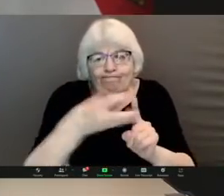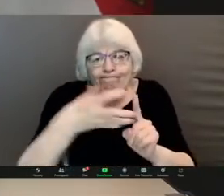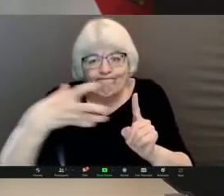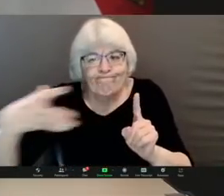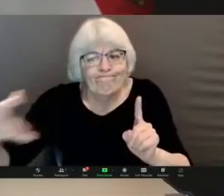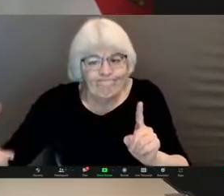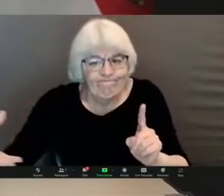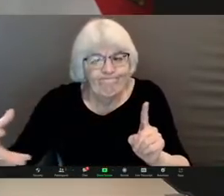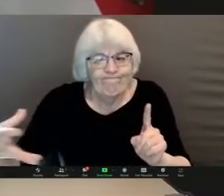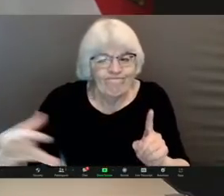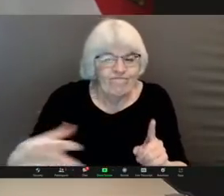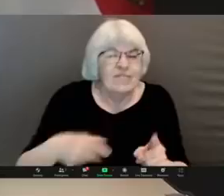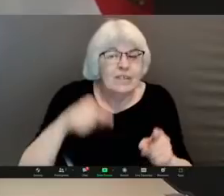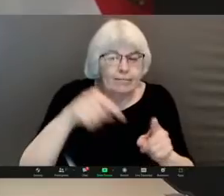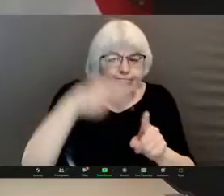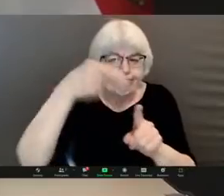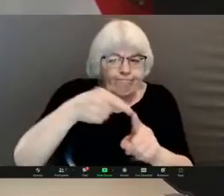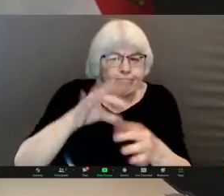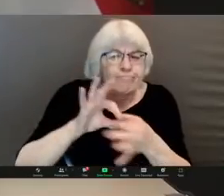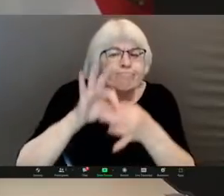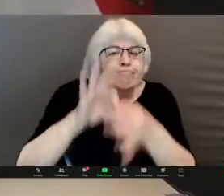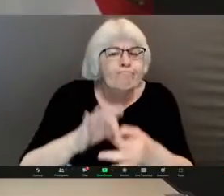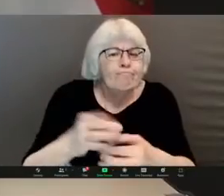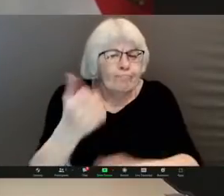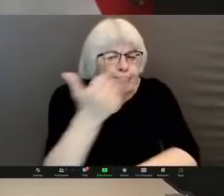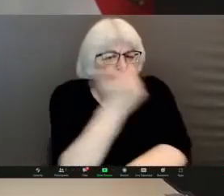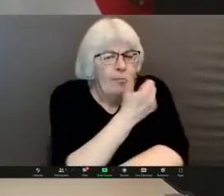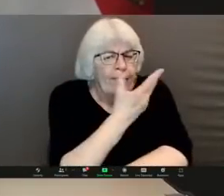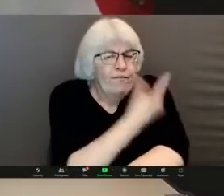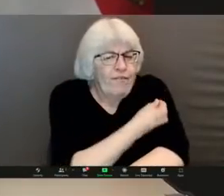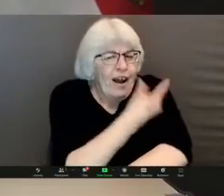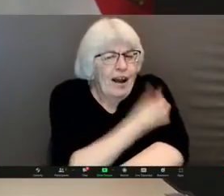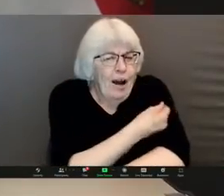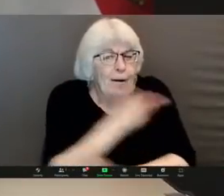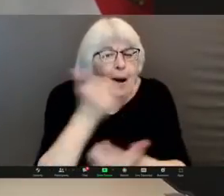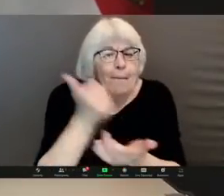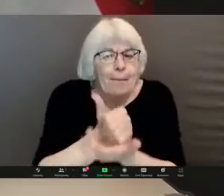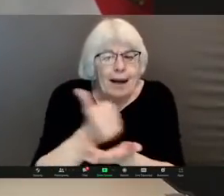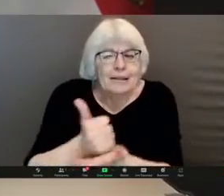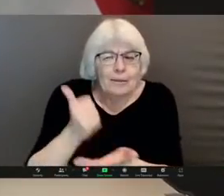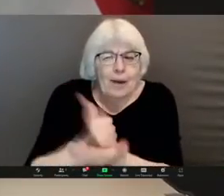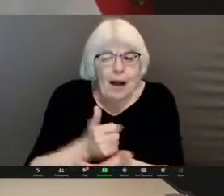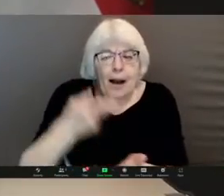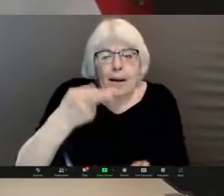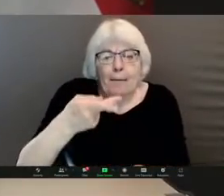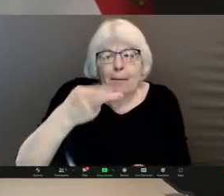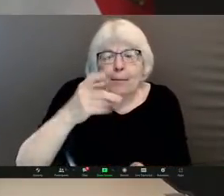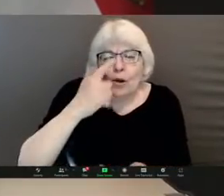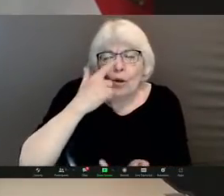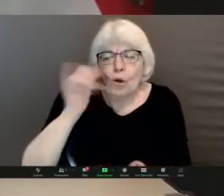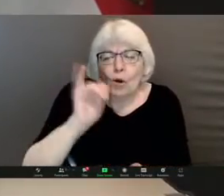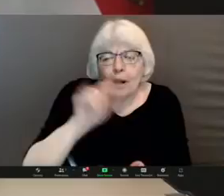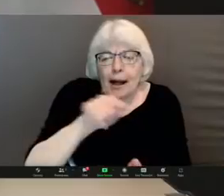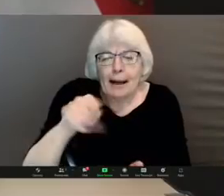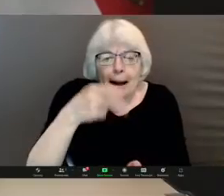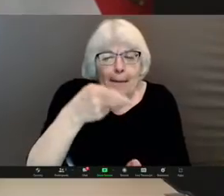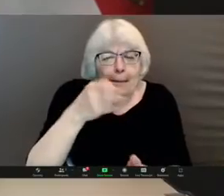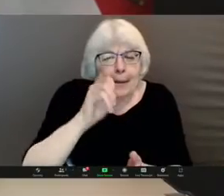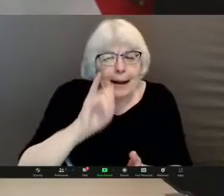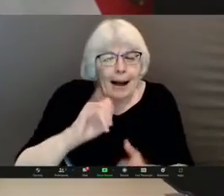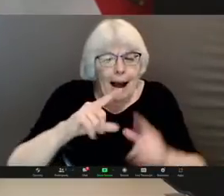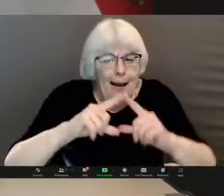to make that more maybe attachable to your phone and those types of things. So we want to make it as simple as possible